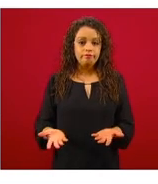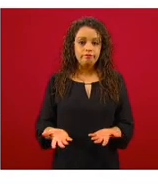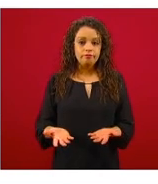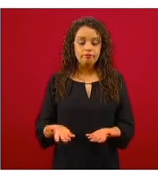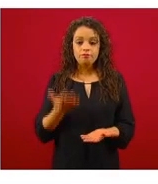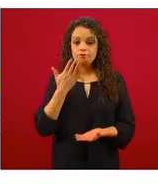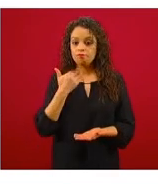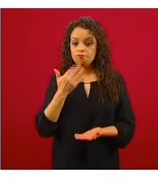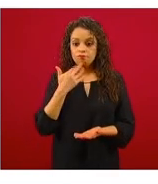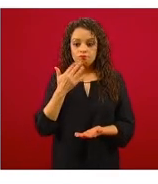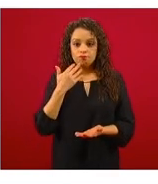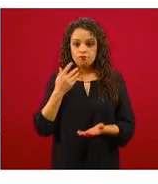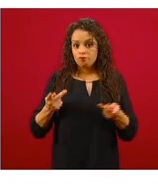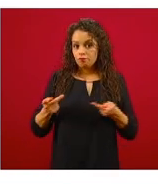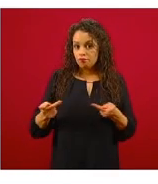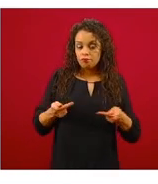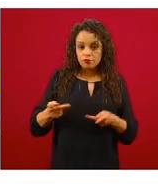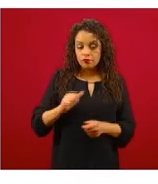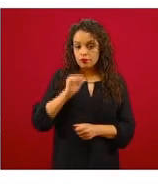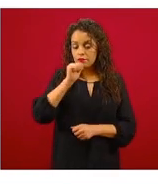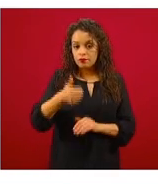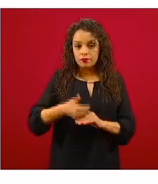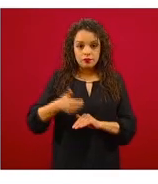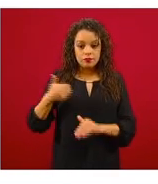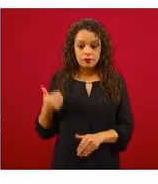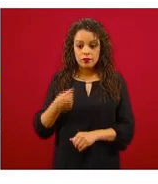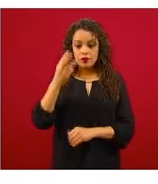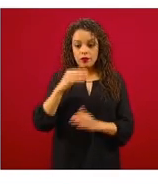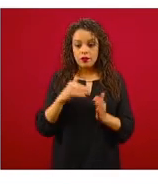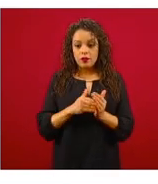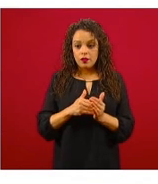without intervention, without action.